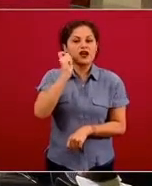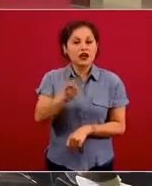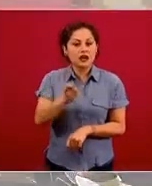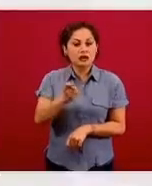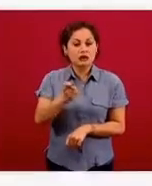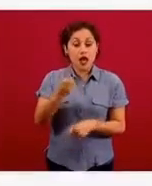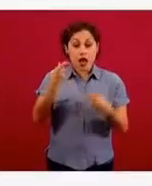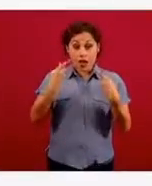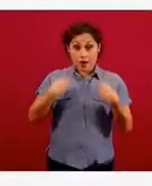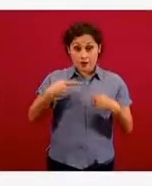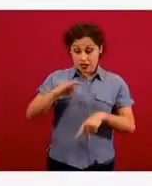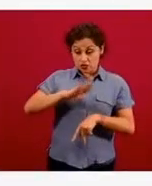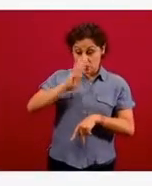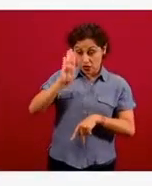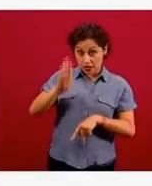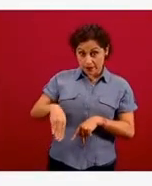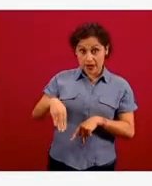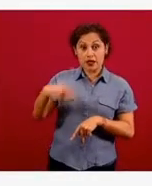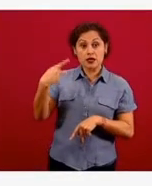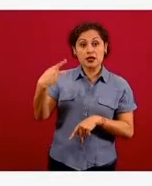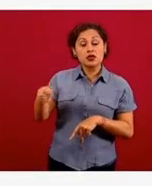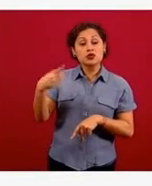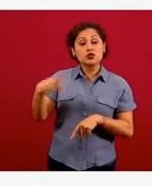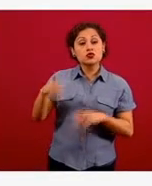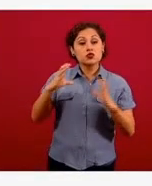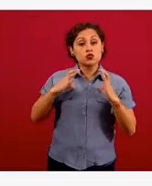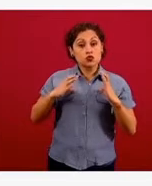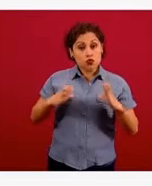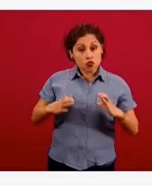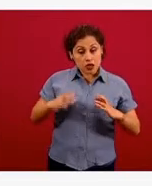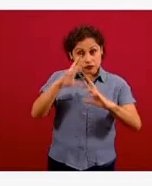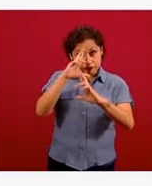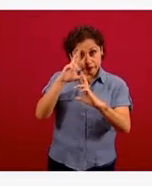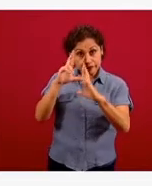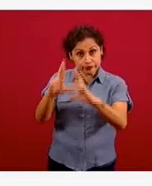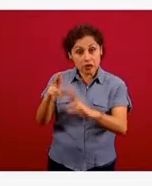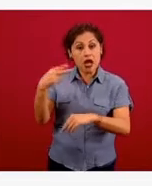day, is the dignified